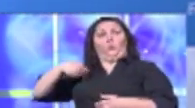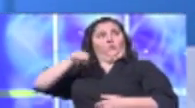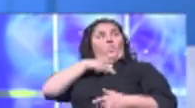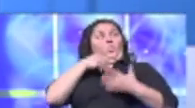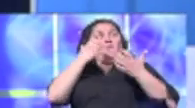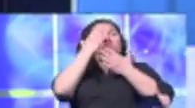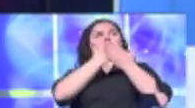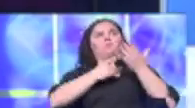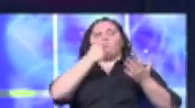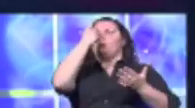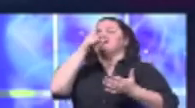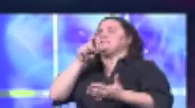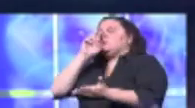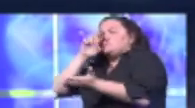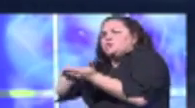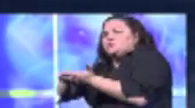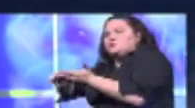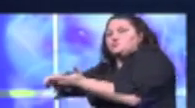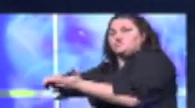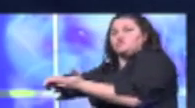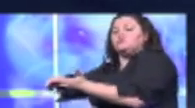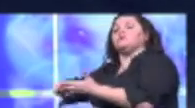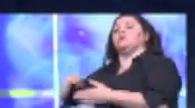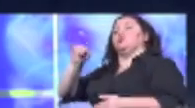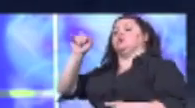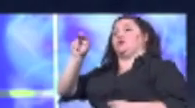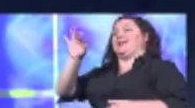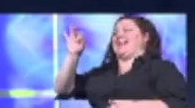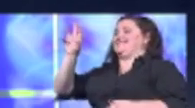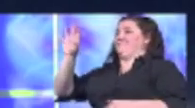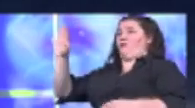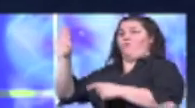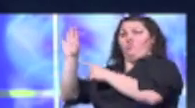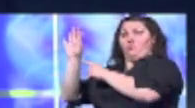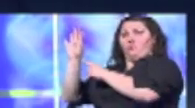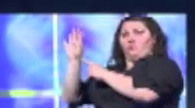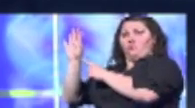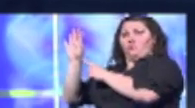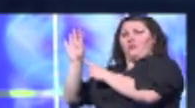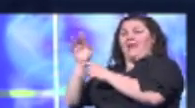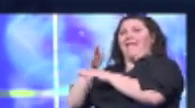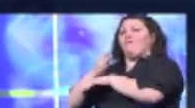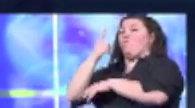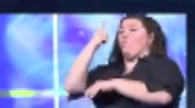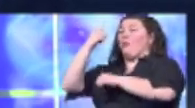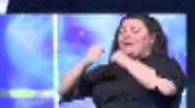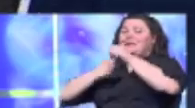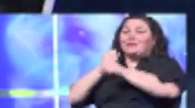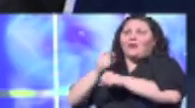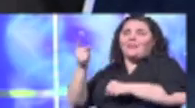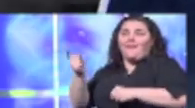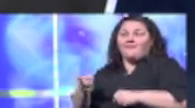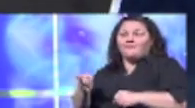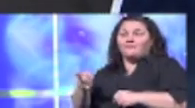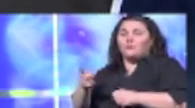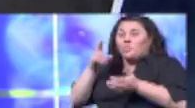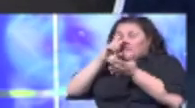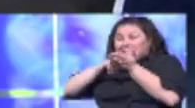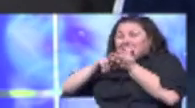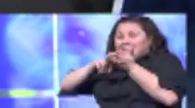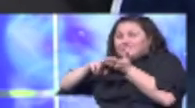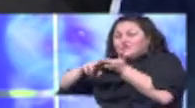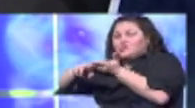want someone to study this. And in January 1964, after a year and a half of